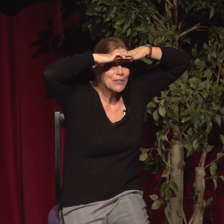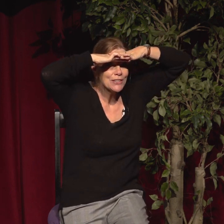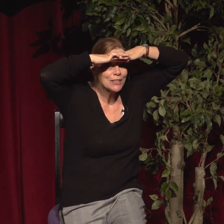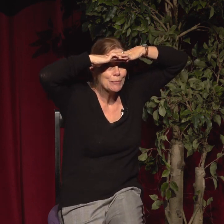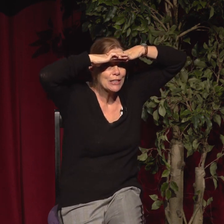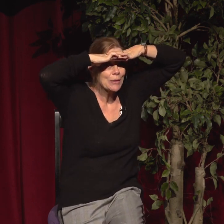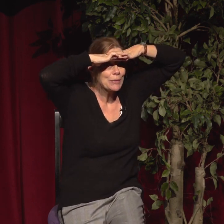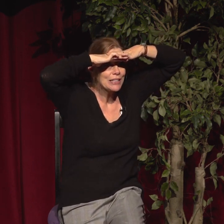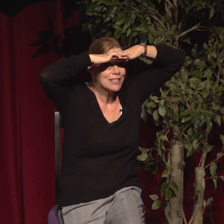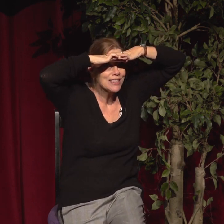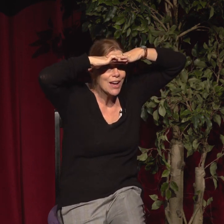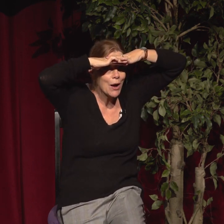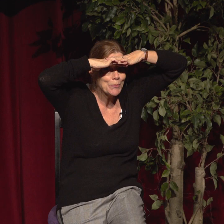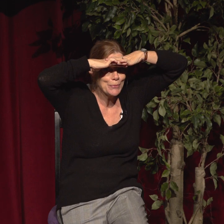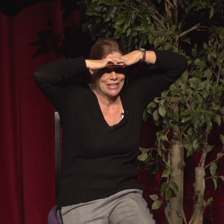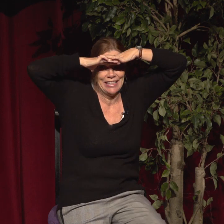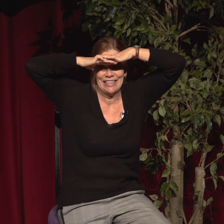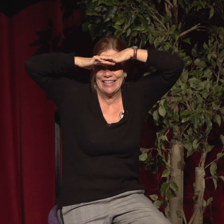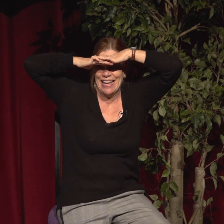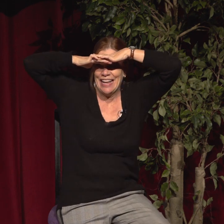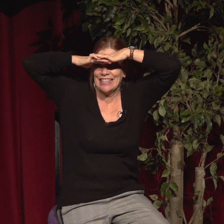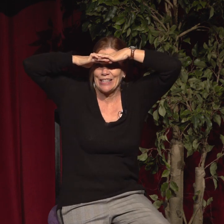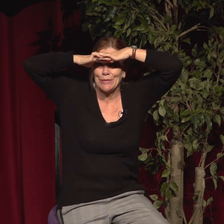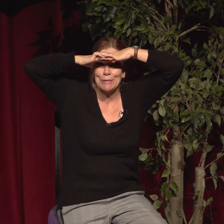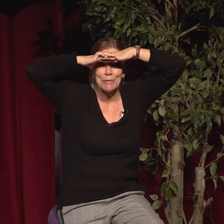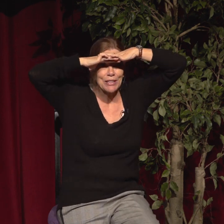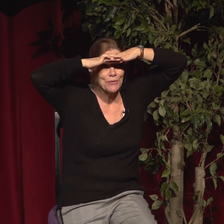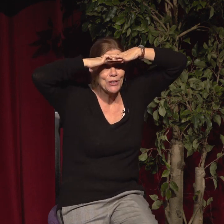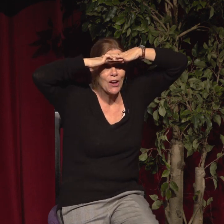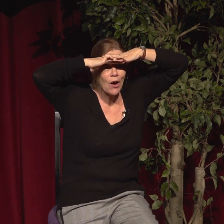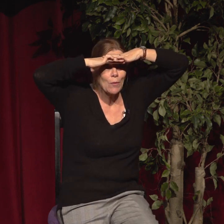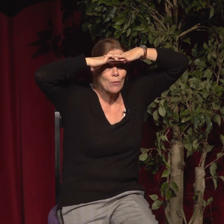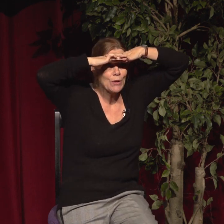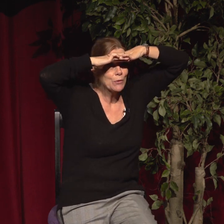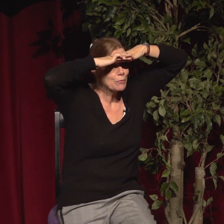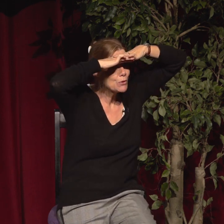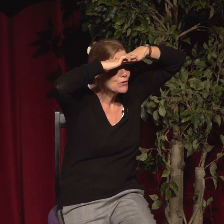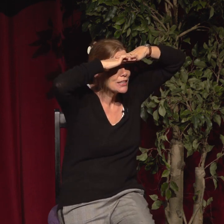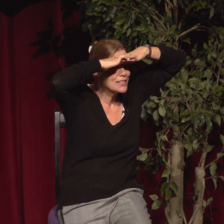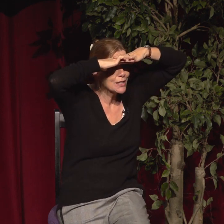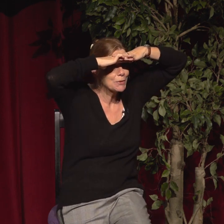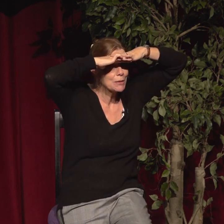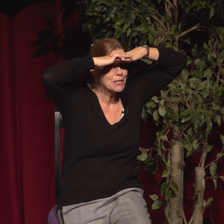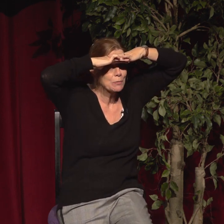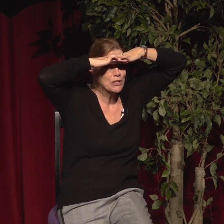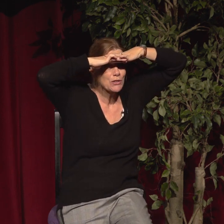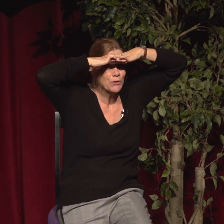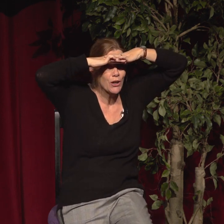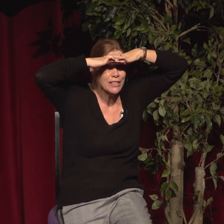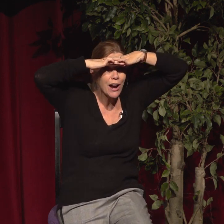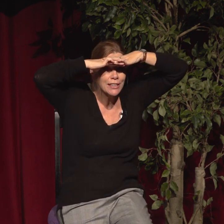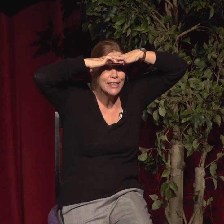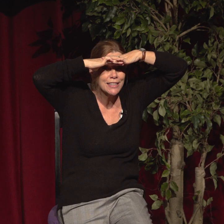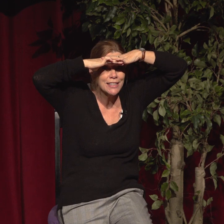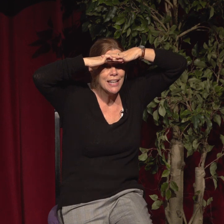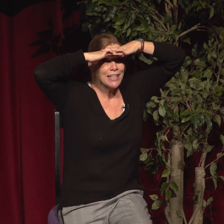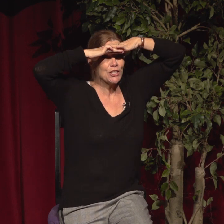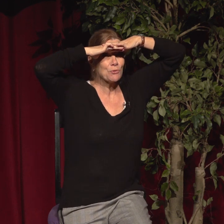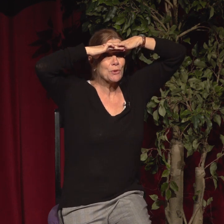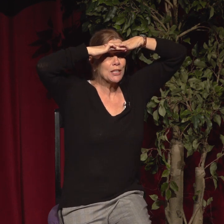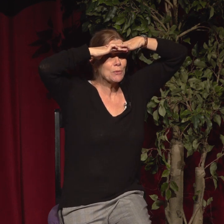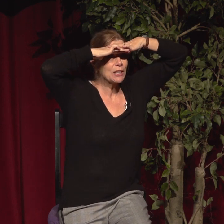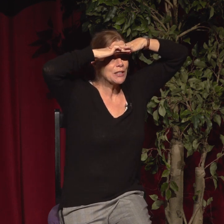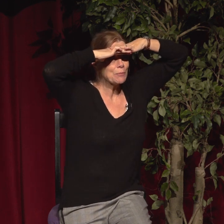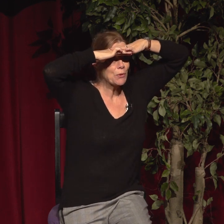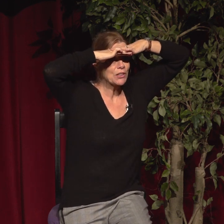sometimes that feels a little bit like being a zombie. And sometimes we can feel calm when we're moving, and sometimes, especially for our young kids,